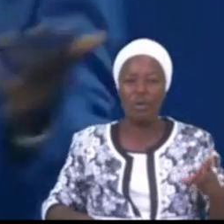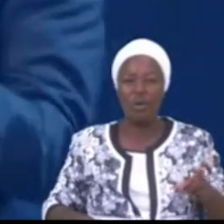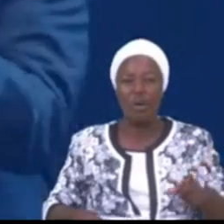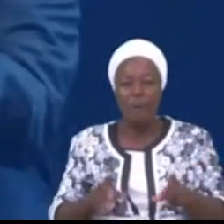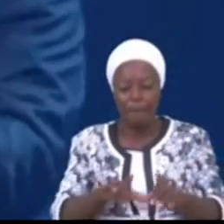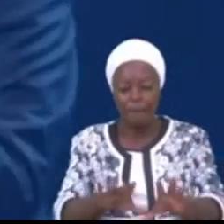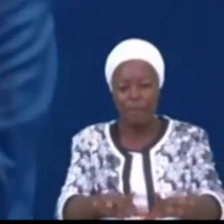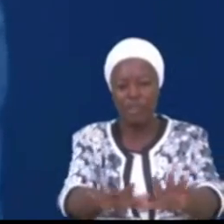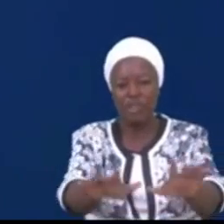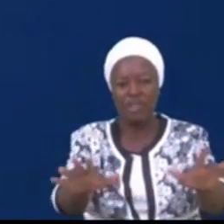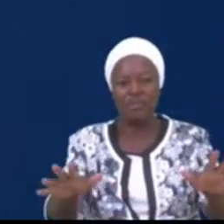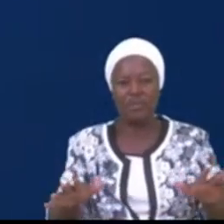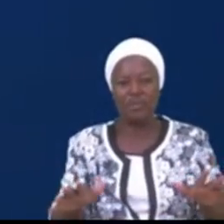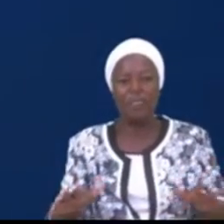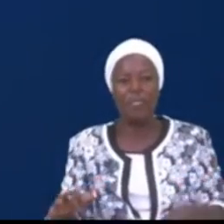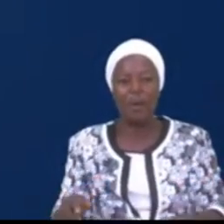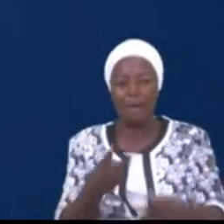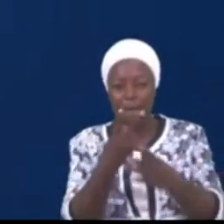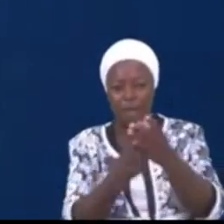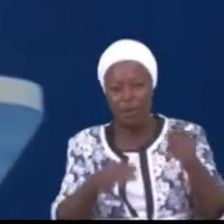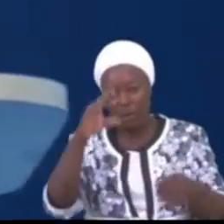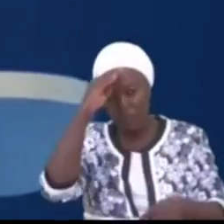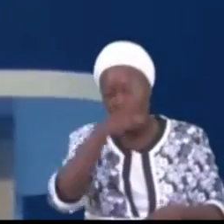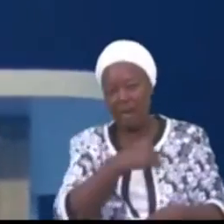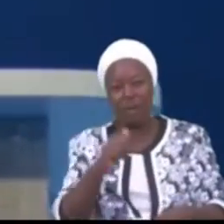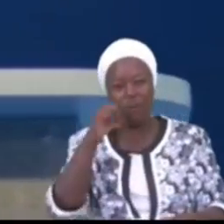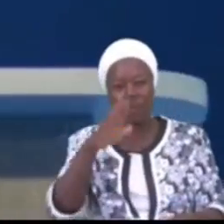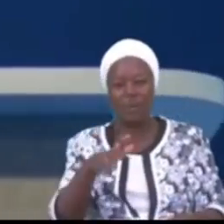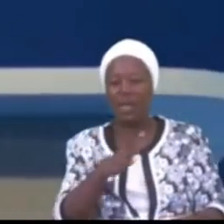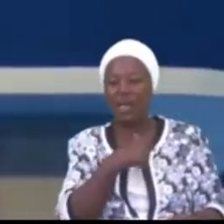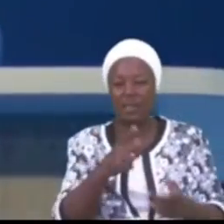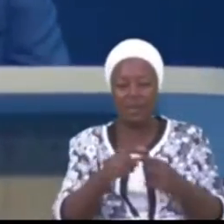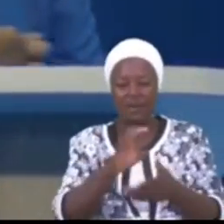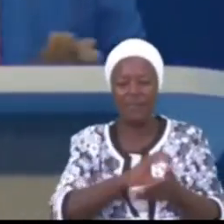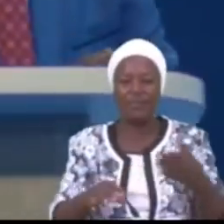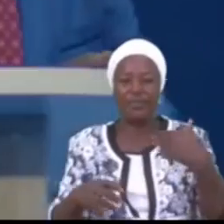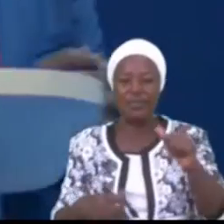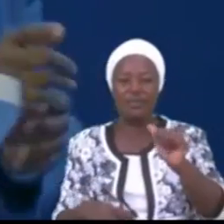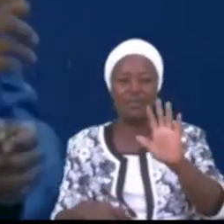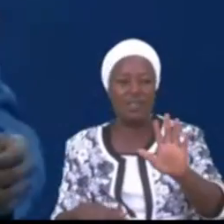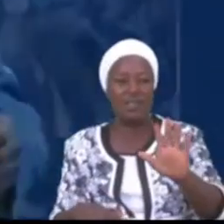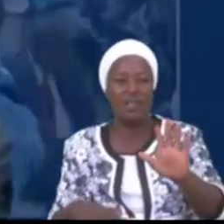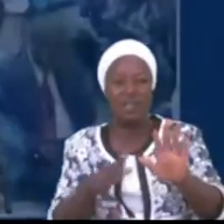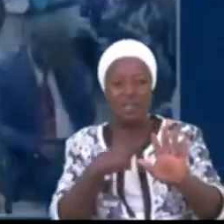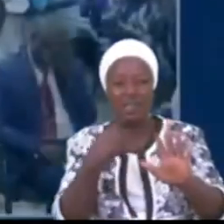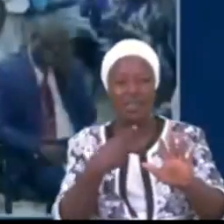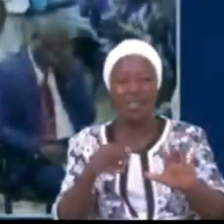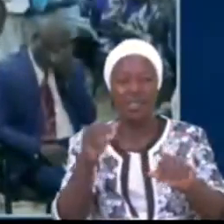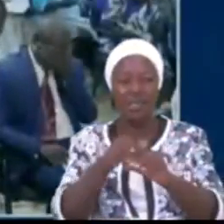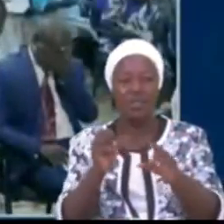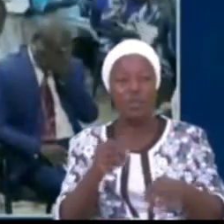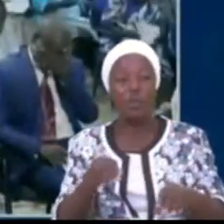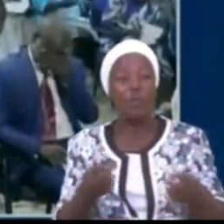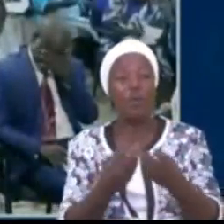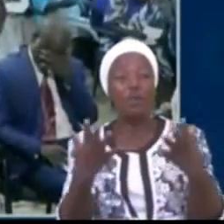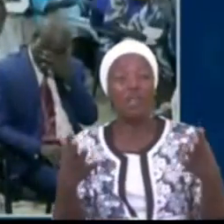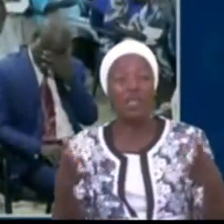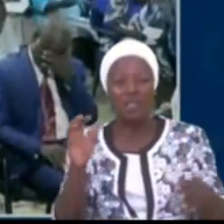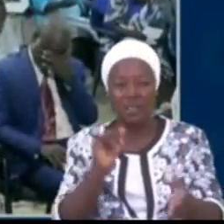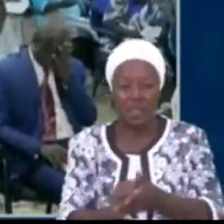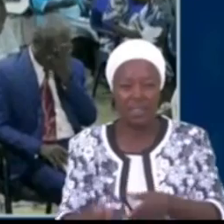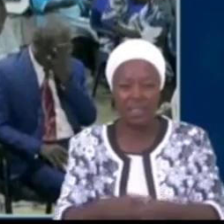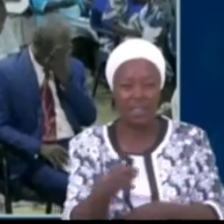multitudes, both men and women. And then in verse 15, it says, in so much that